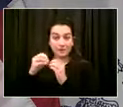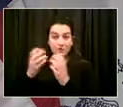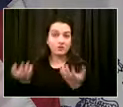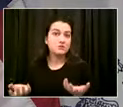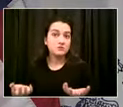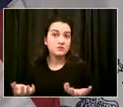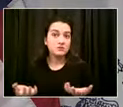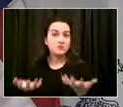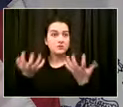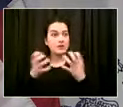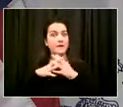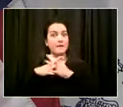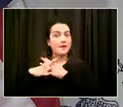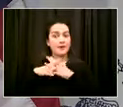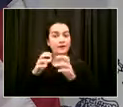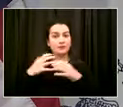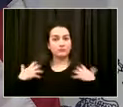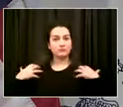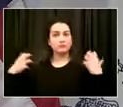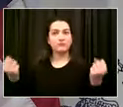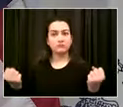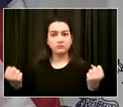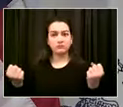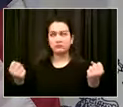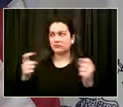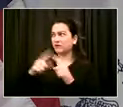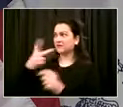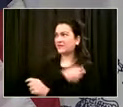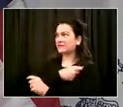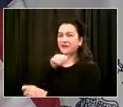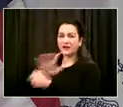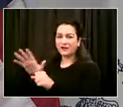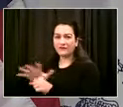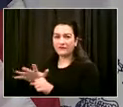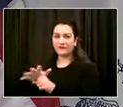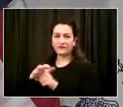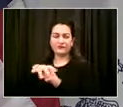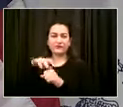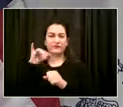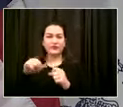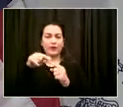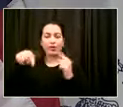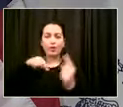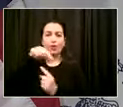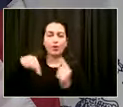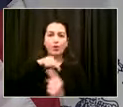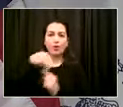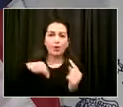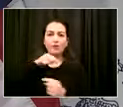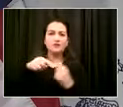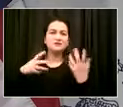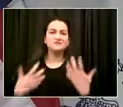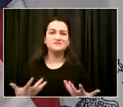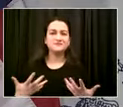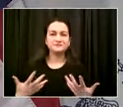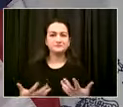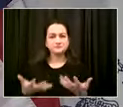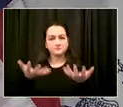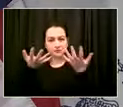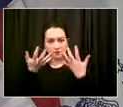industry should be in this war effort, and the Defense Production Act needs to be used very, very aggressively. I'm certainly not seeing the